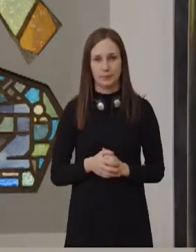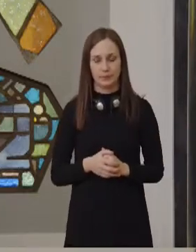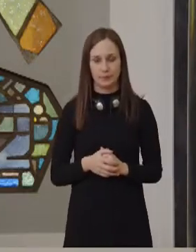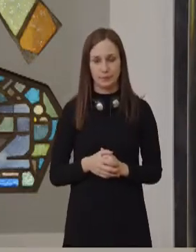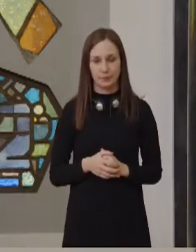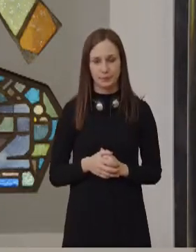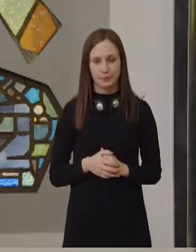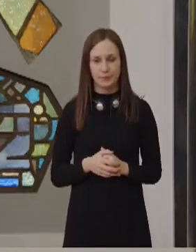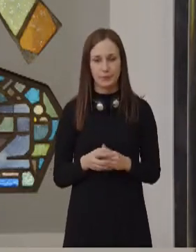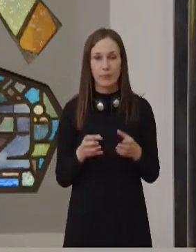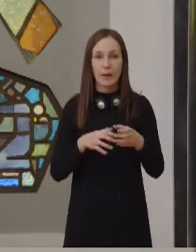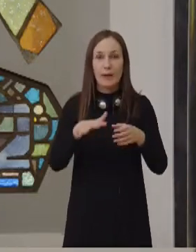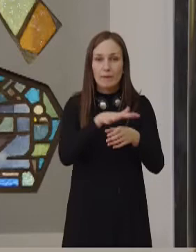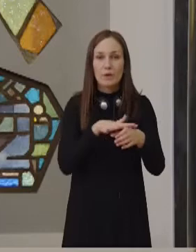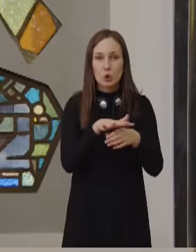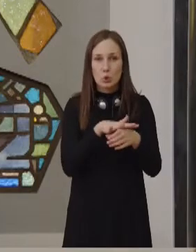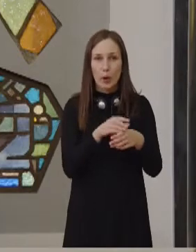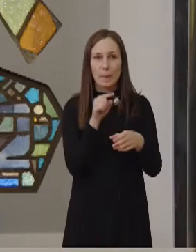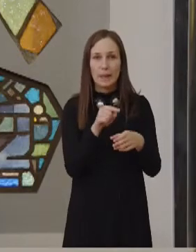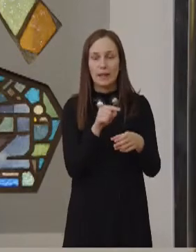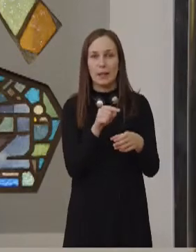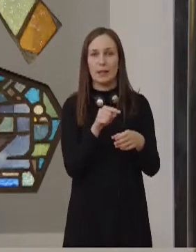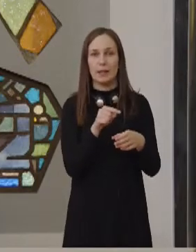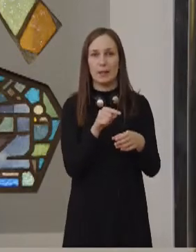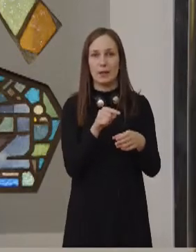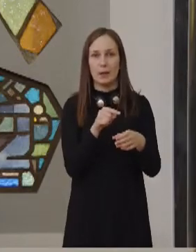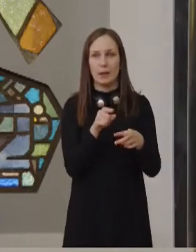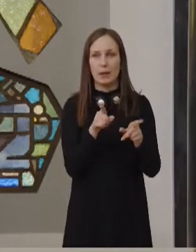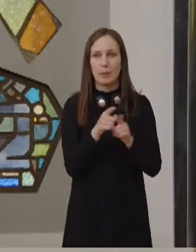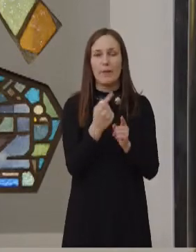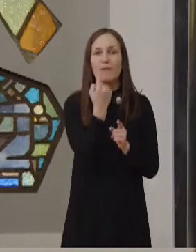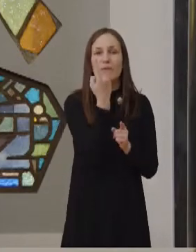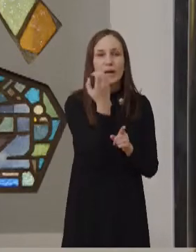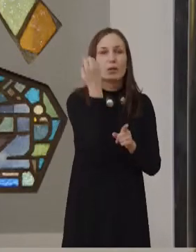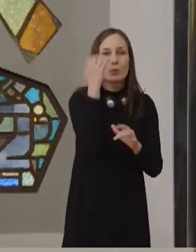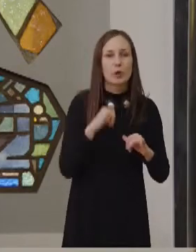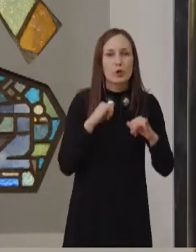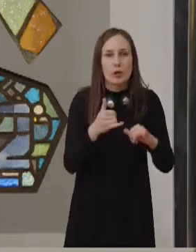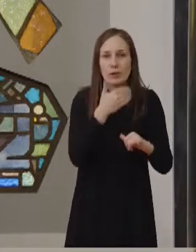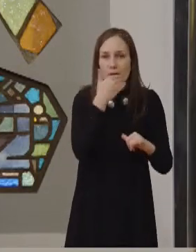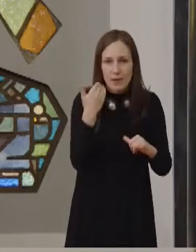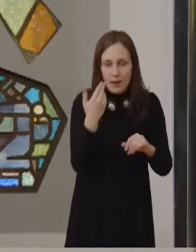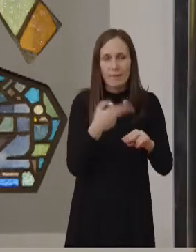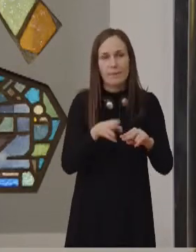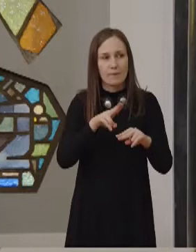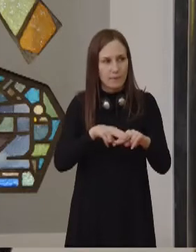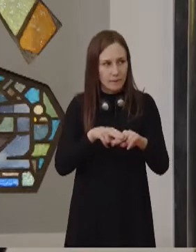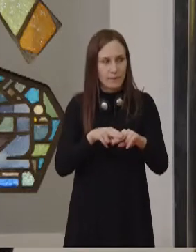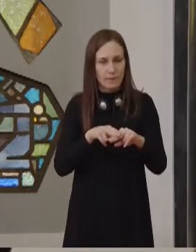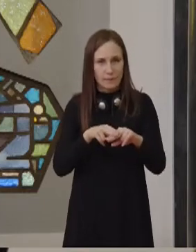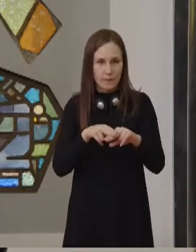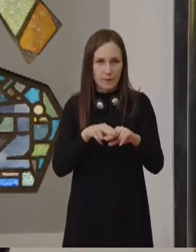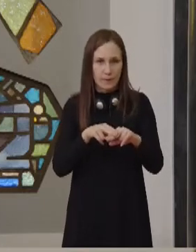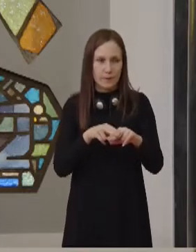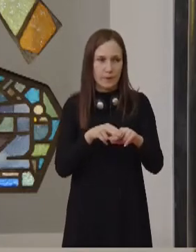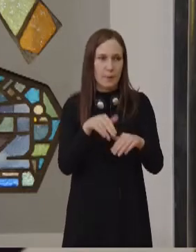to visuomenėje, kad mes neturim to tokio, sakykime, vieningo supratimo, tolerancijos, ko gero ir yra tas, va toks